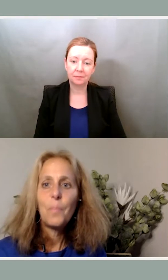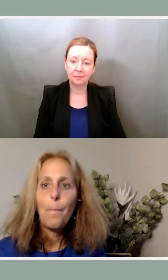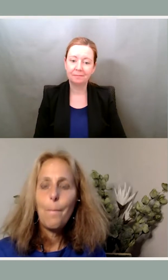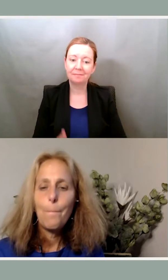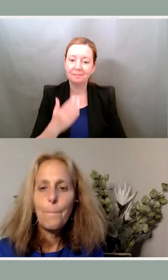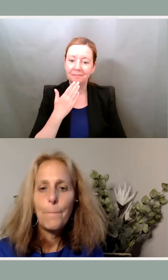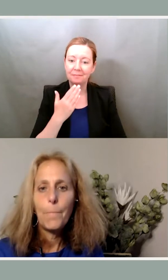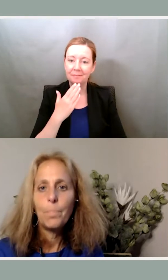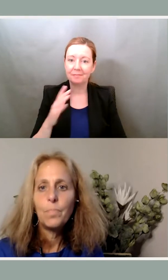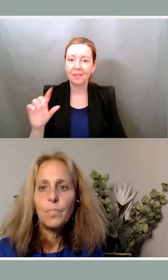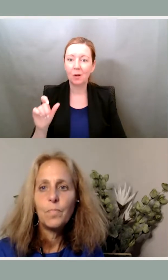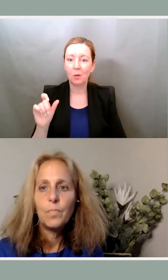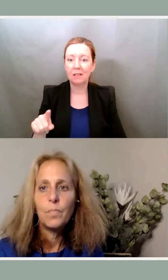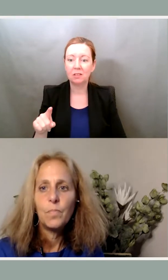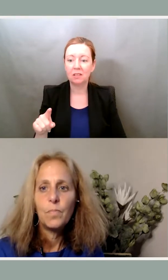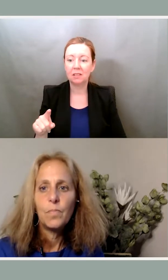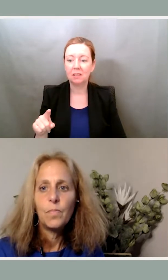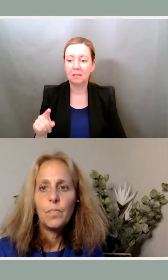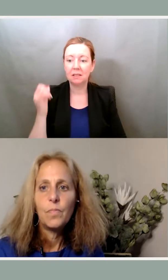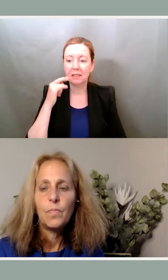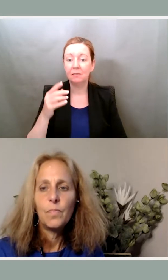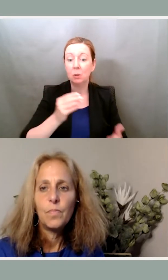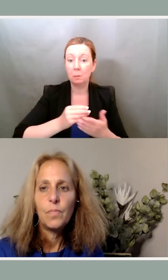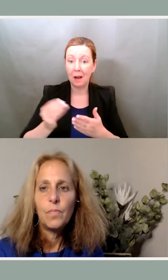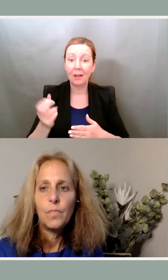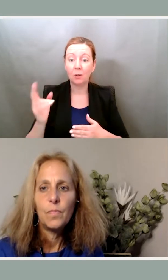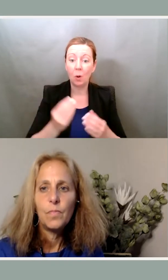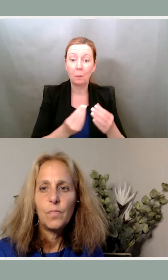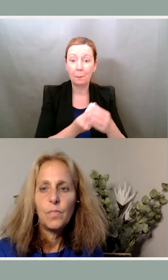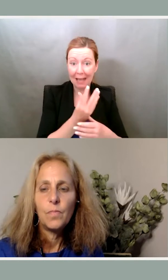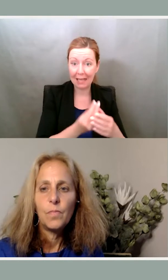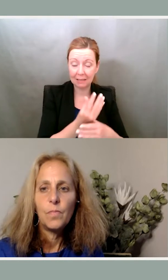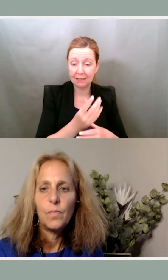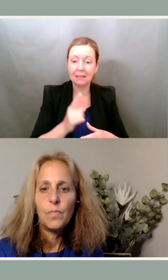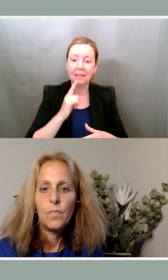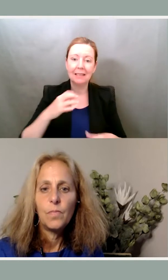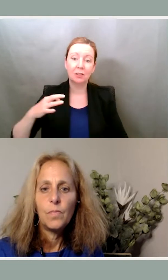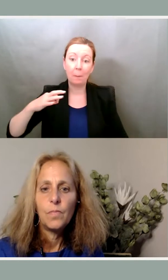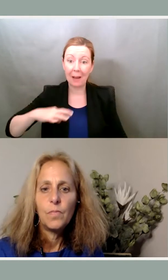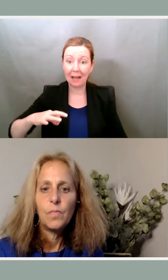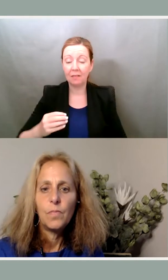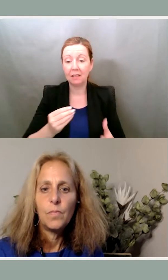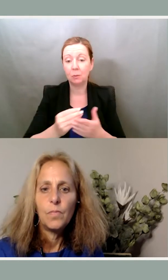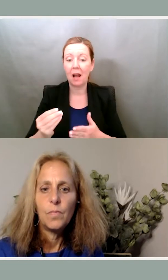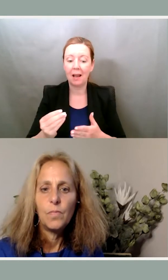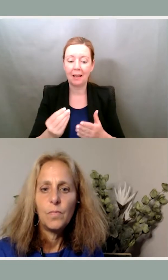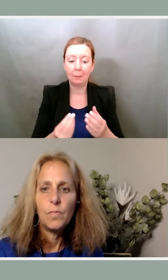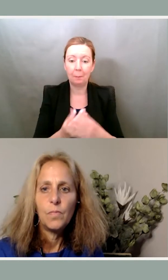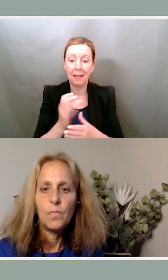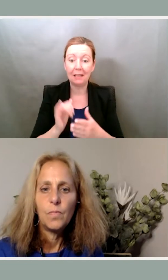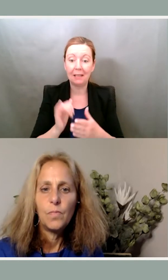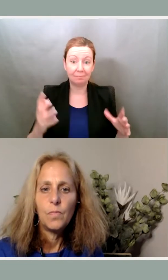Thank you. There was a question, if you buy your own plants to grow, is there a benefit to buying ones that have been